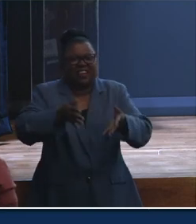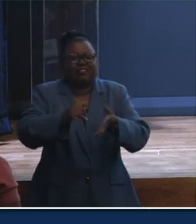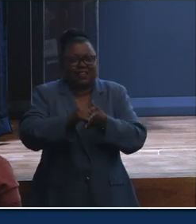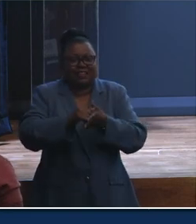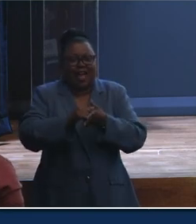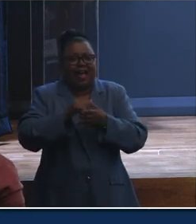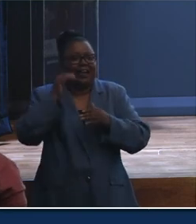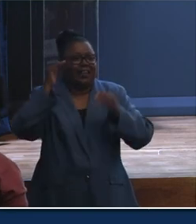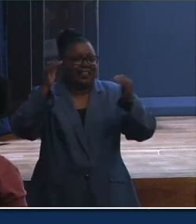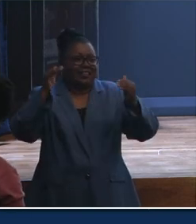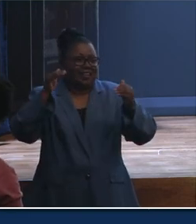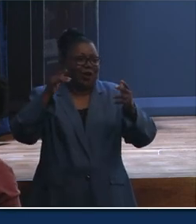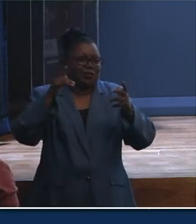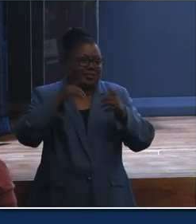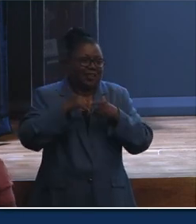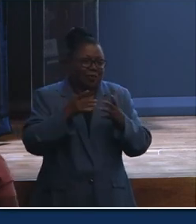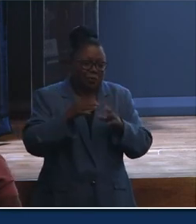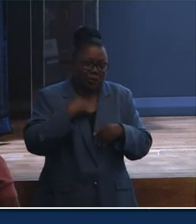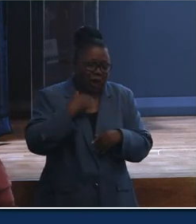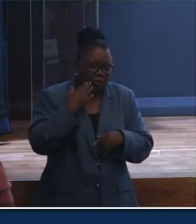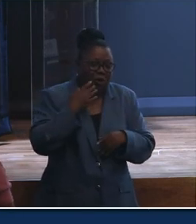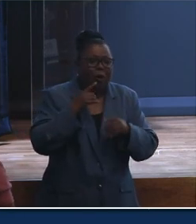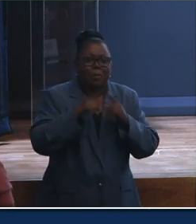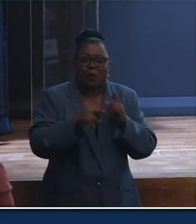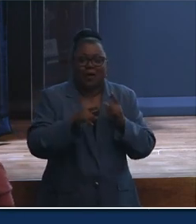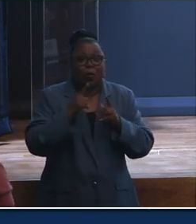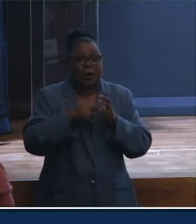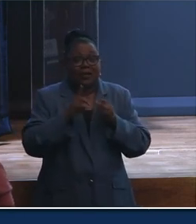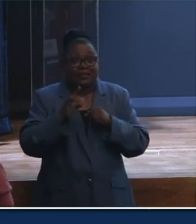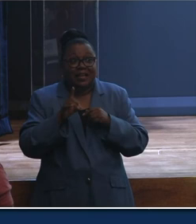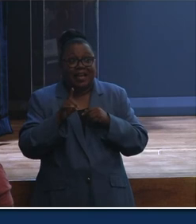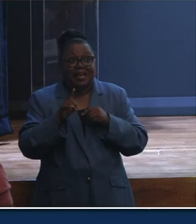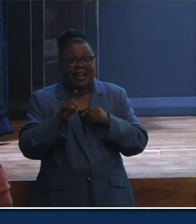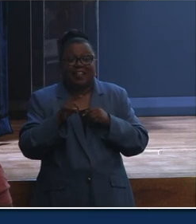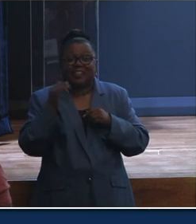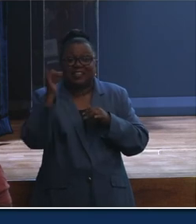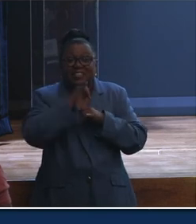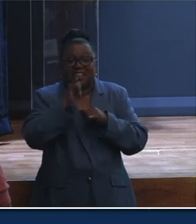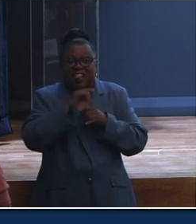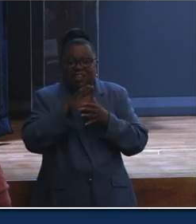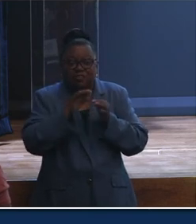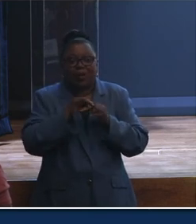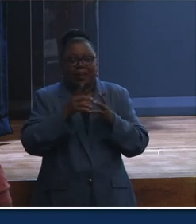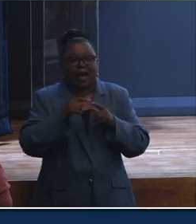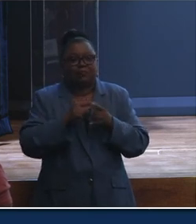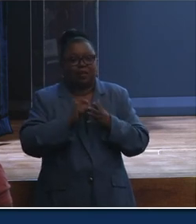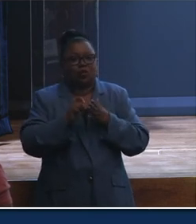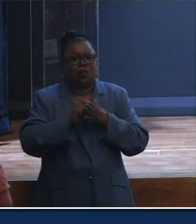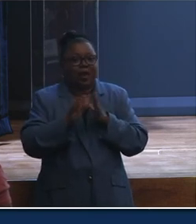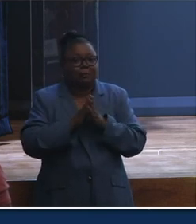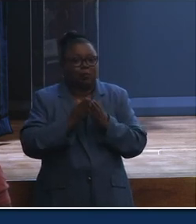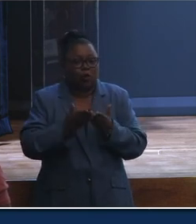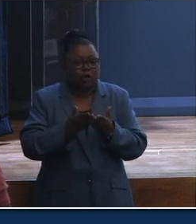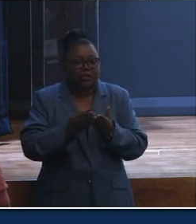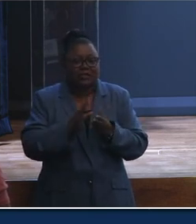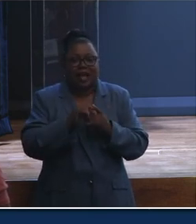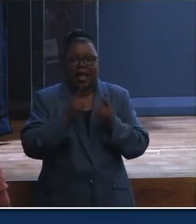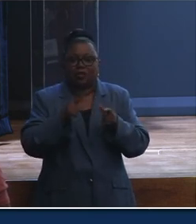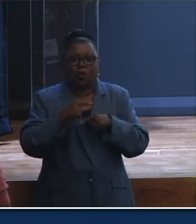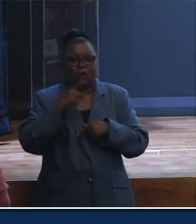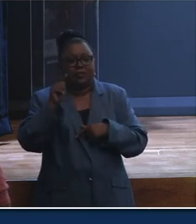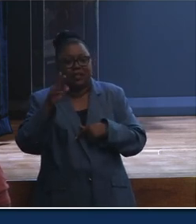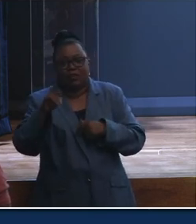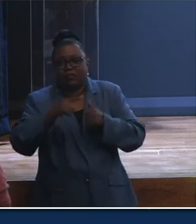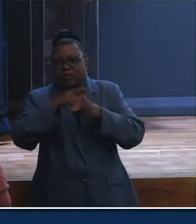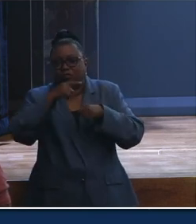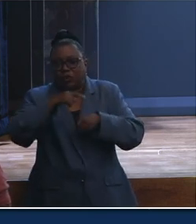The adults and the older people we know. We all know. But what it did, this goofy story, allowed me to write books and go on television